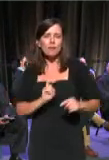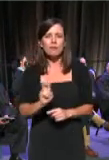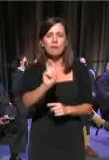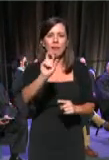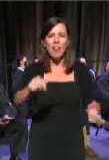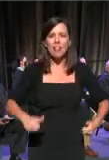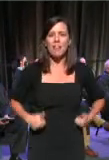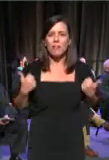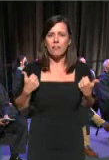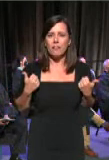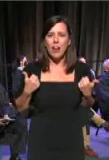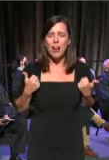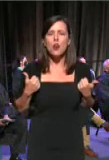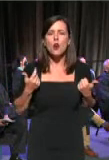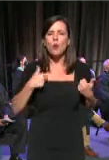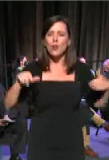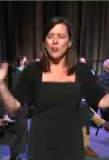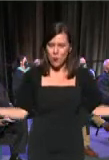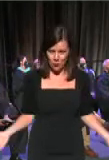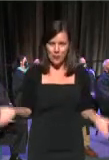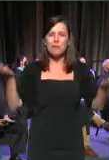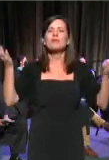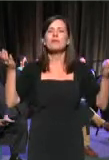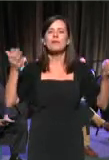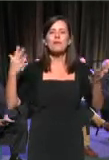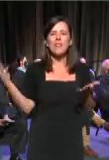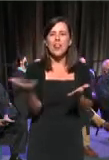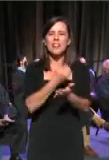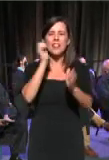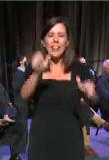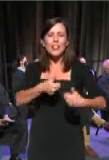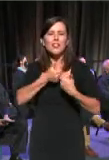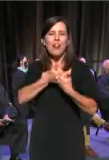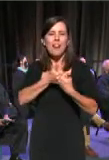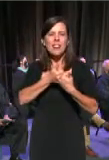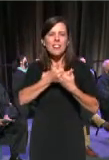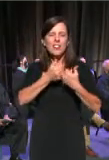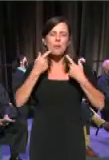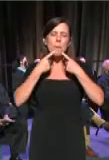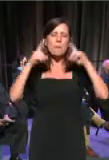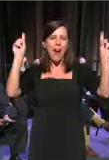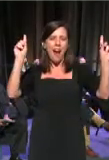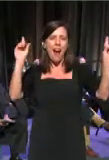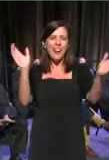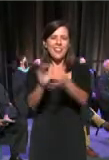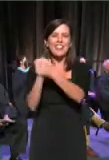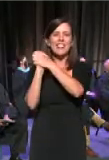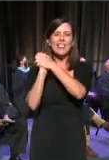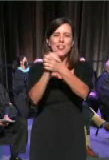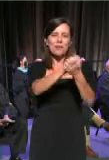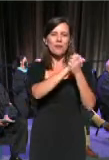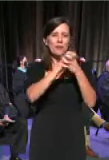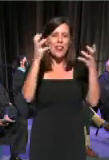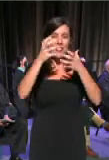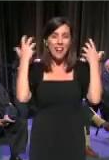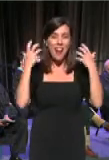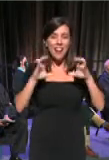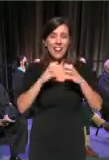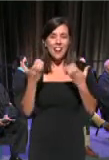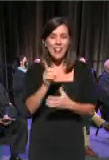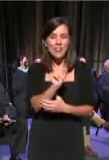life. We have risen up, taken the challenge, and did it. Congratulations, Tigers Class